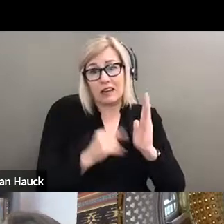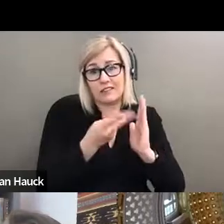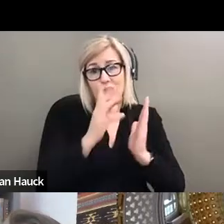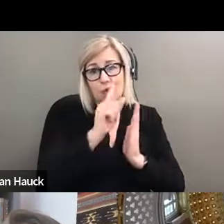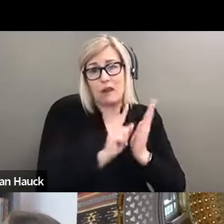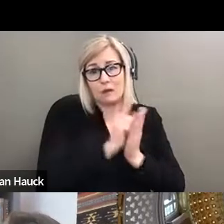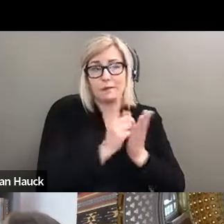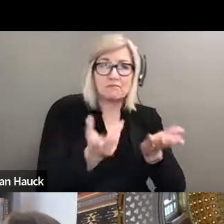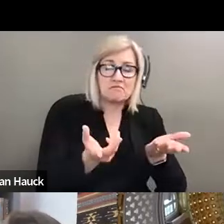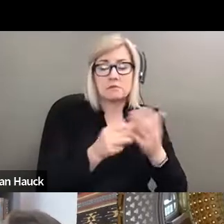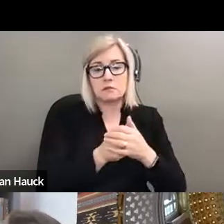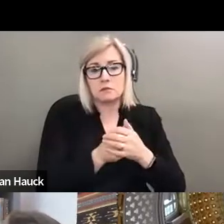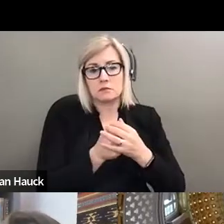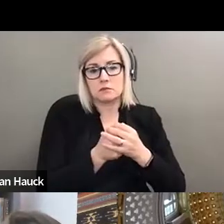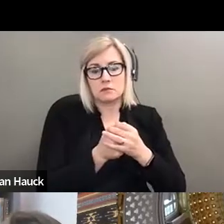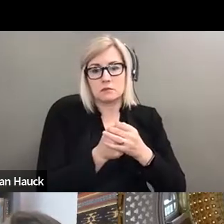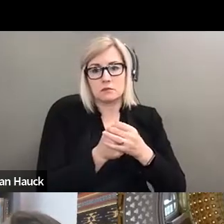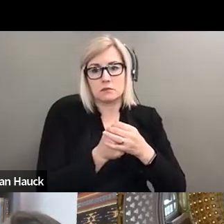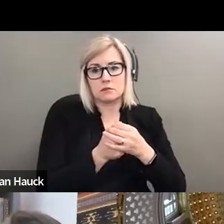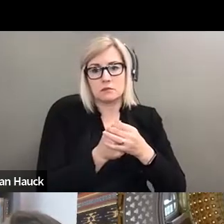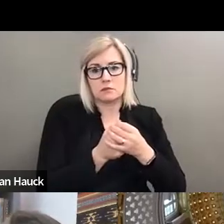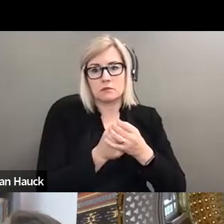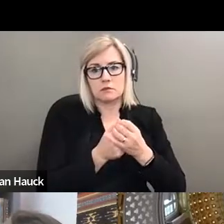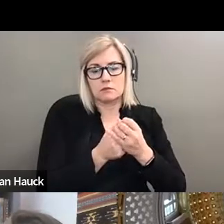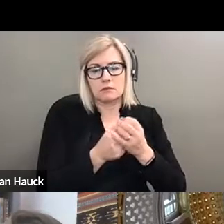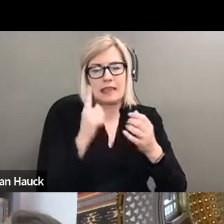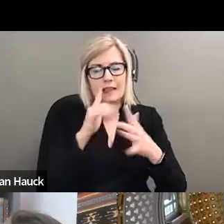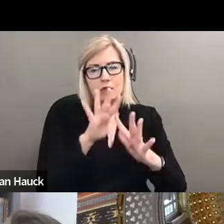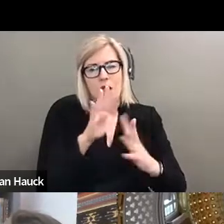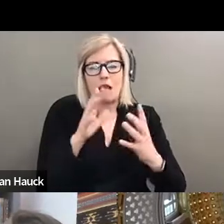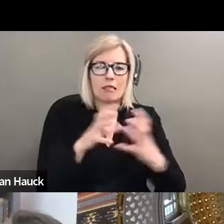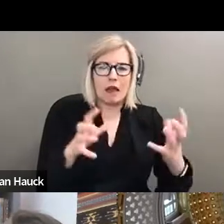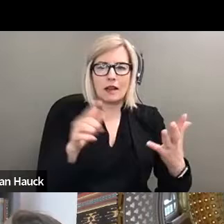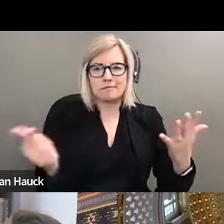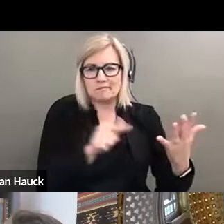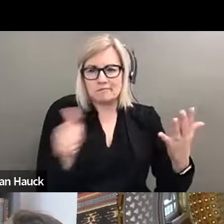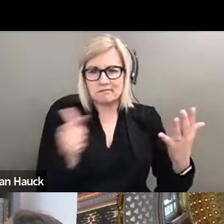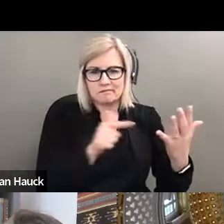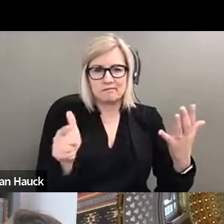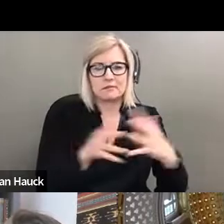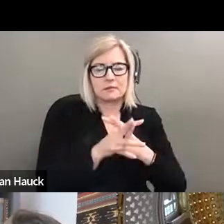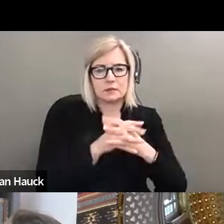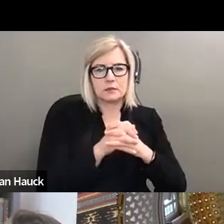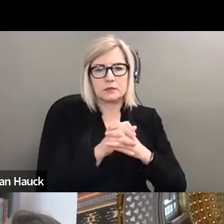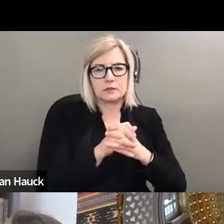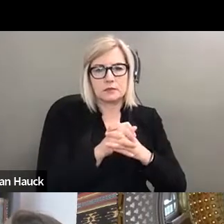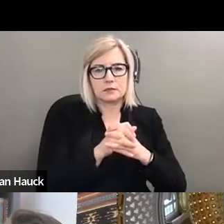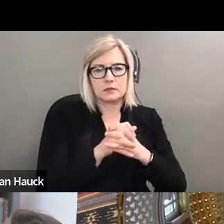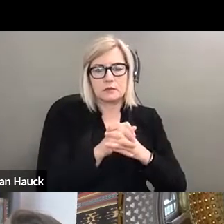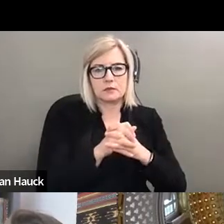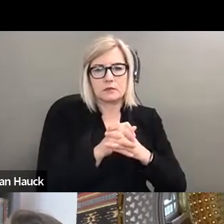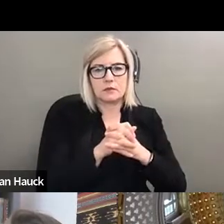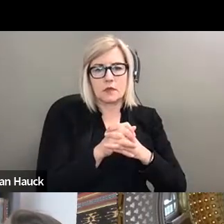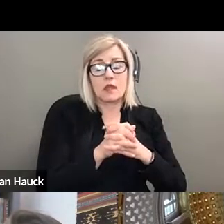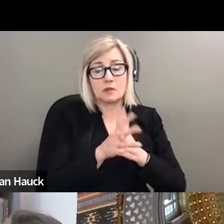hours. So I think there's a lot of back and forth on that. I will say there's a lot